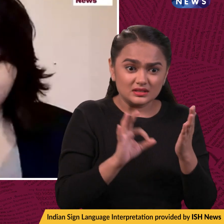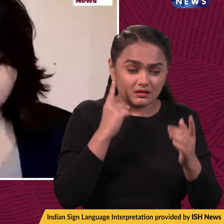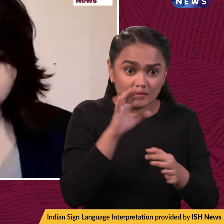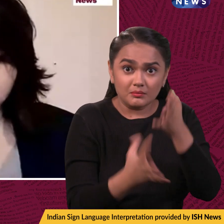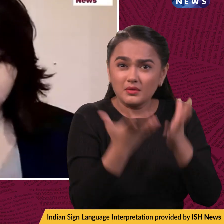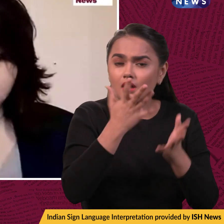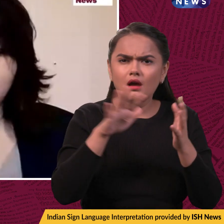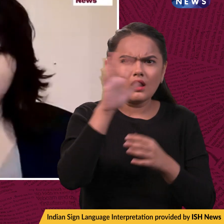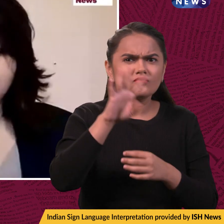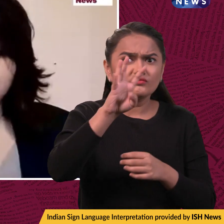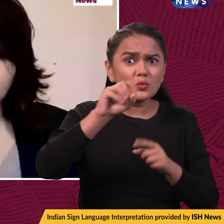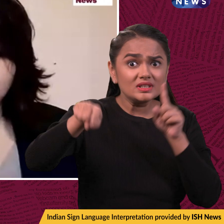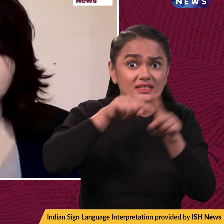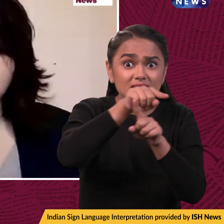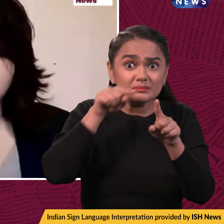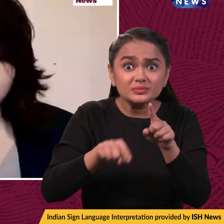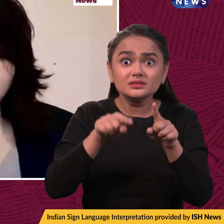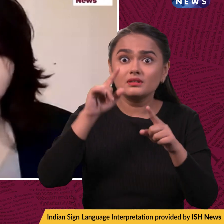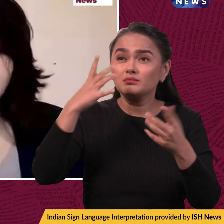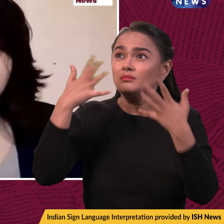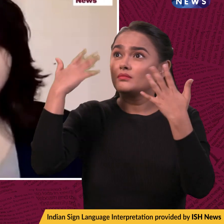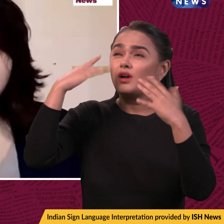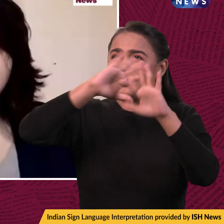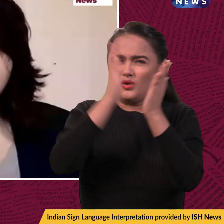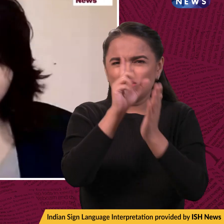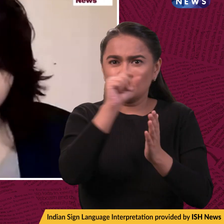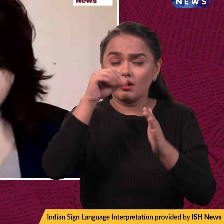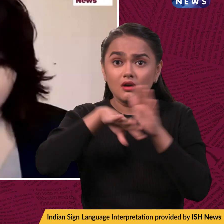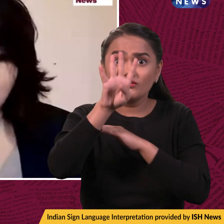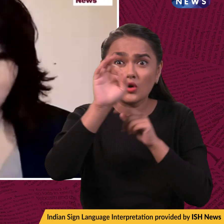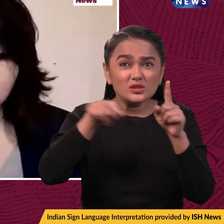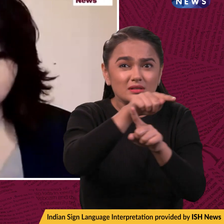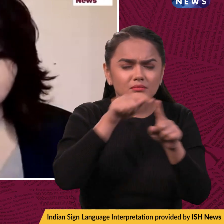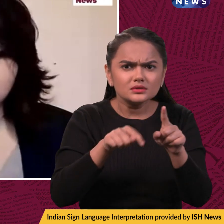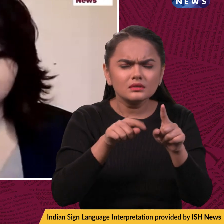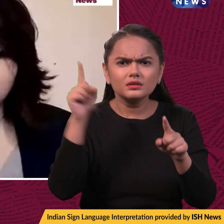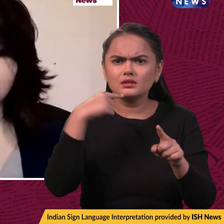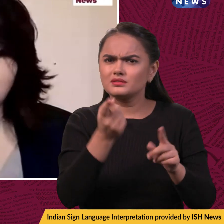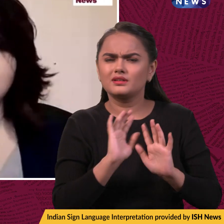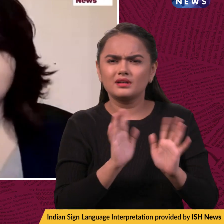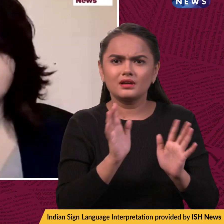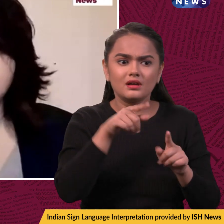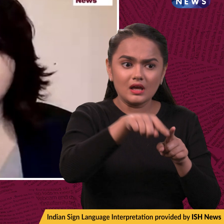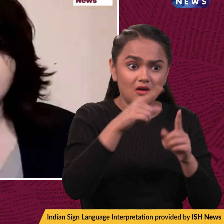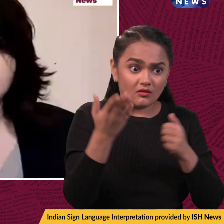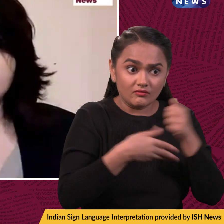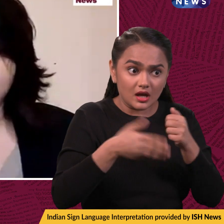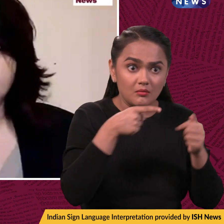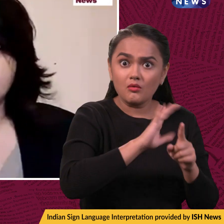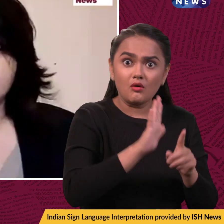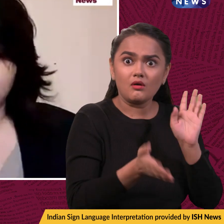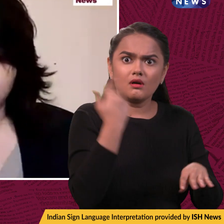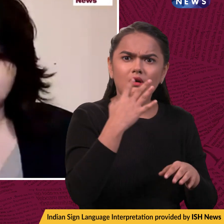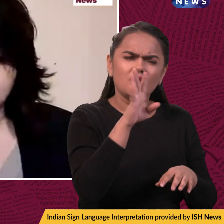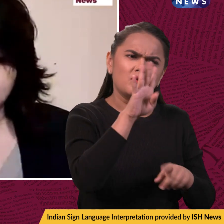contributes 40% of the total pollution, it took a U-turn and said the role of farm fires is